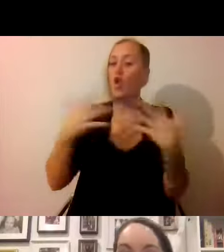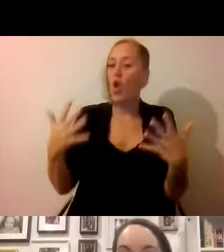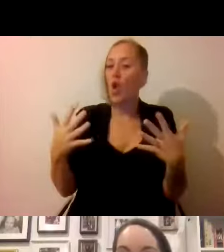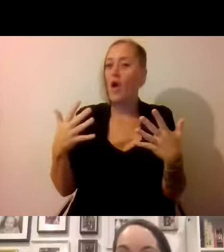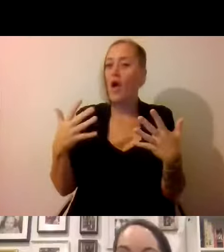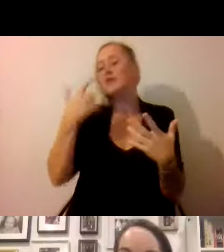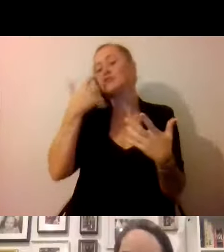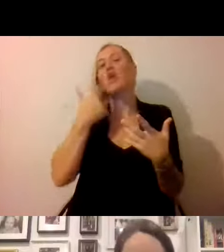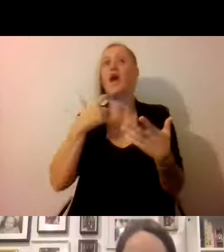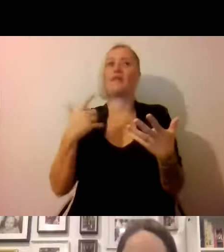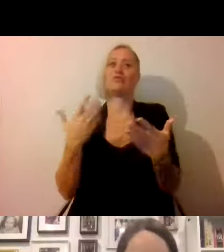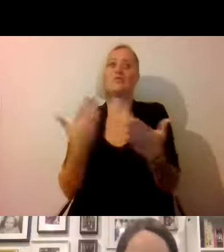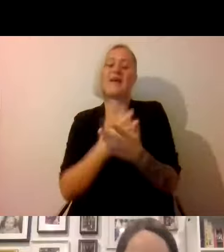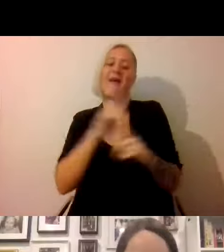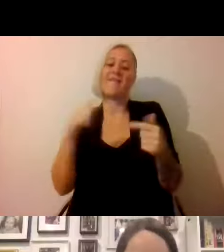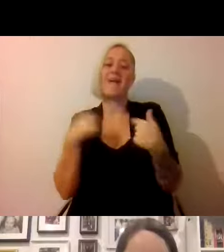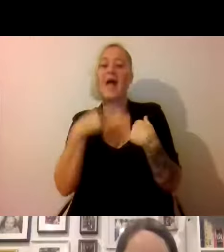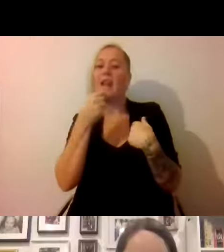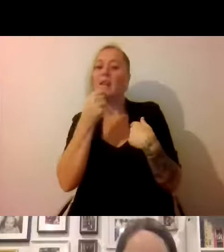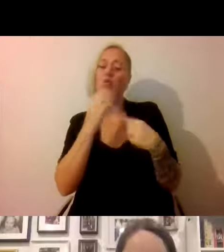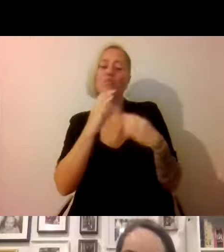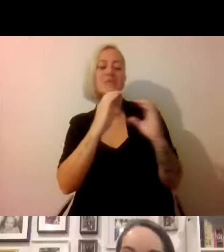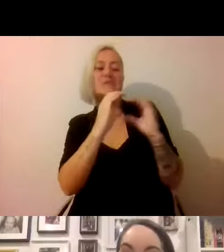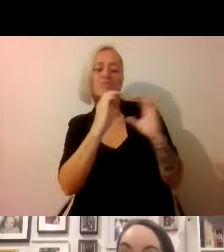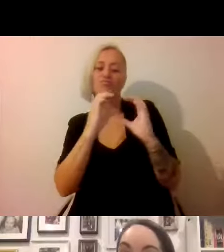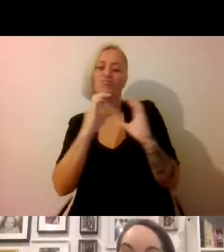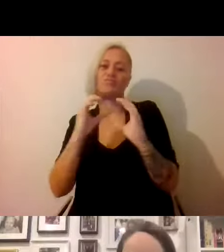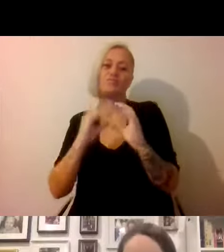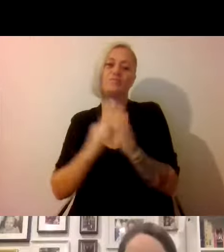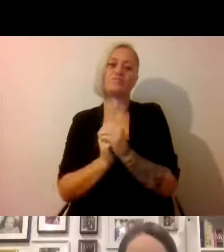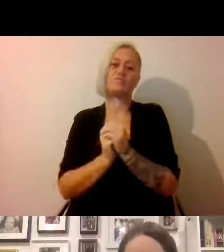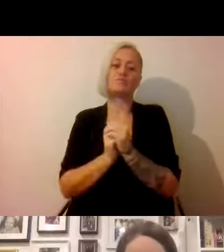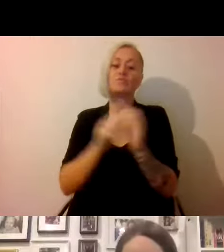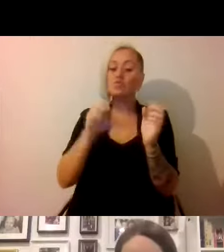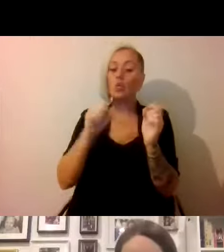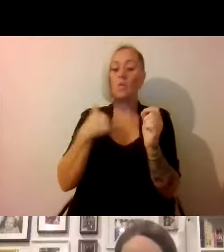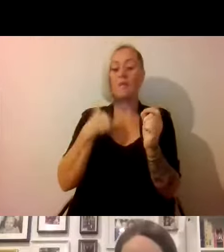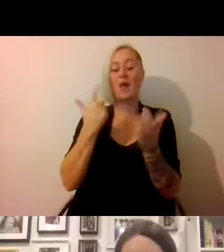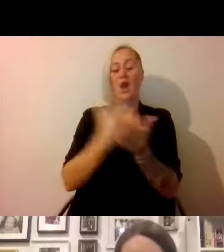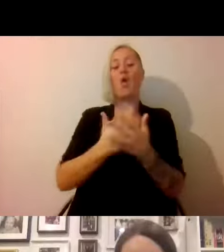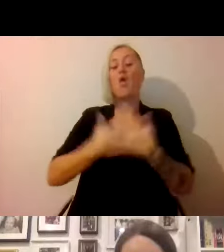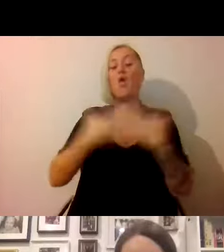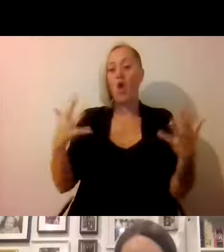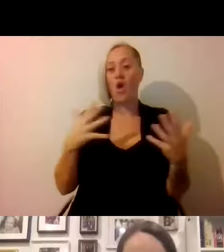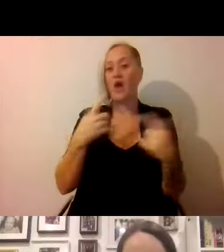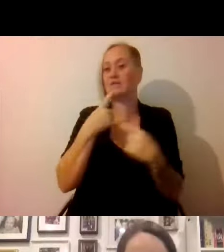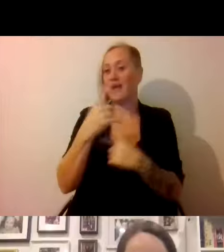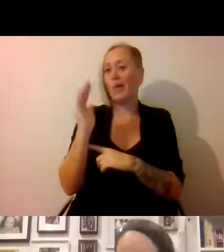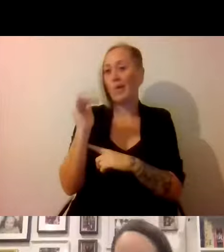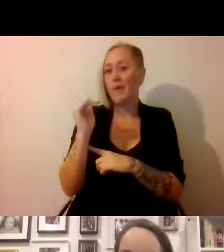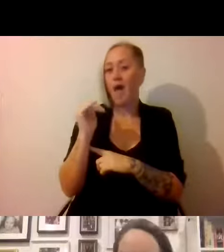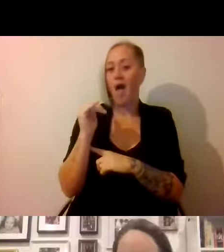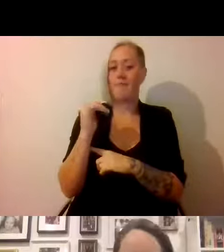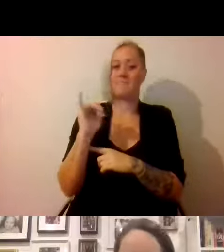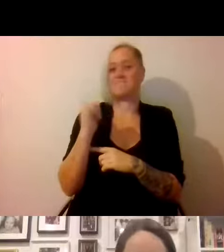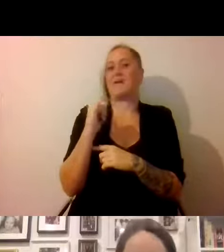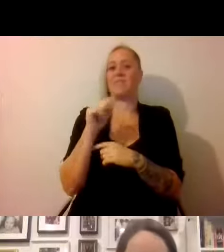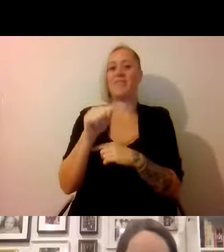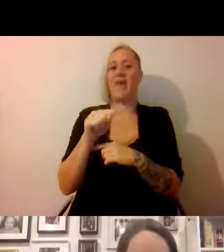of conversation. It took me much longer to say goodbye, and perhaps that process is